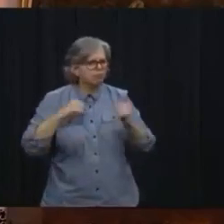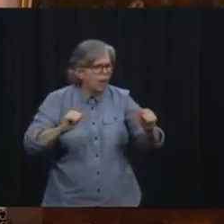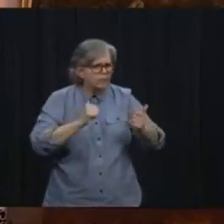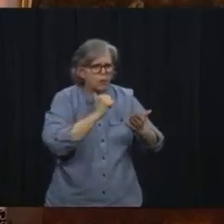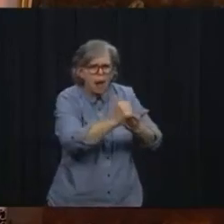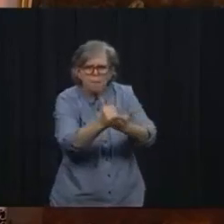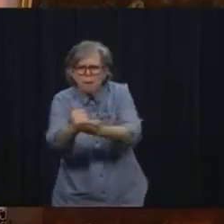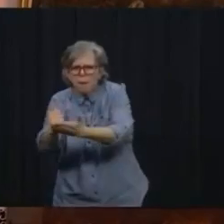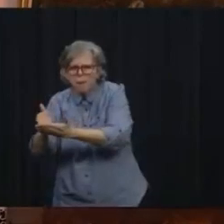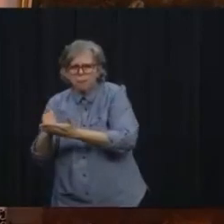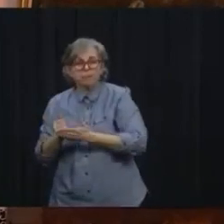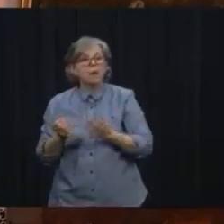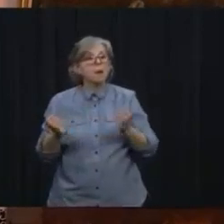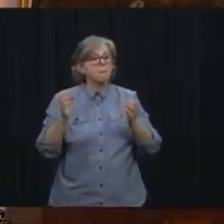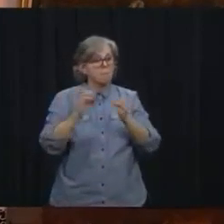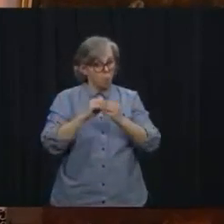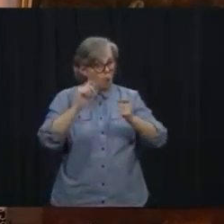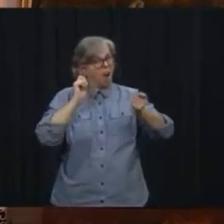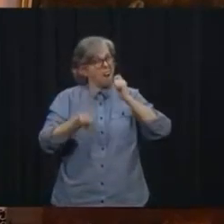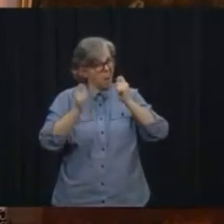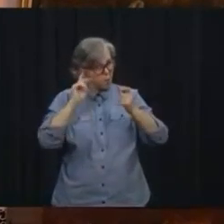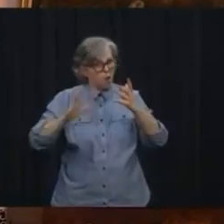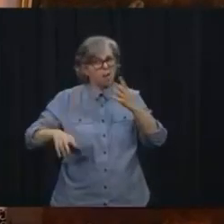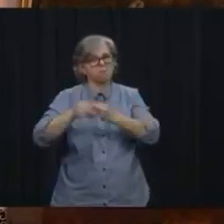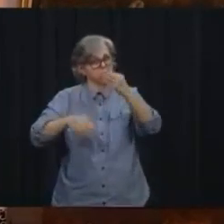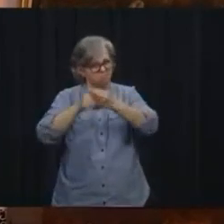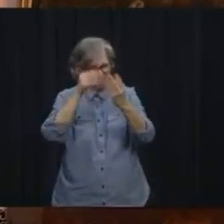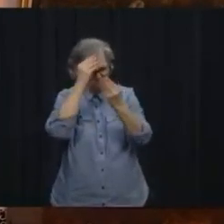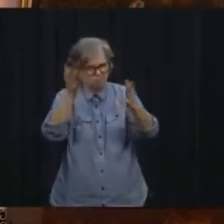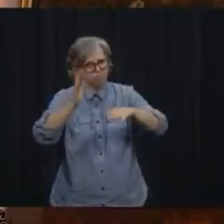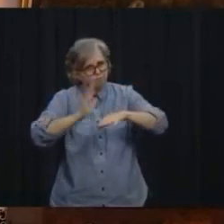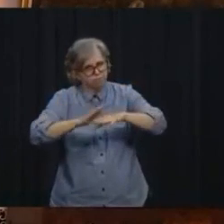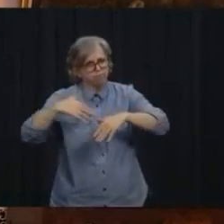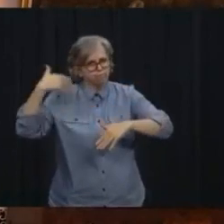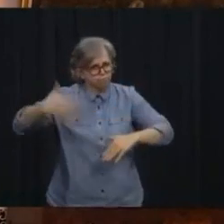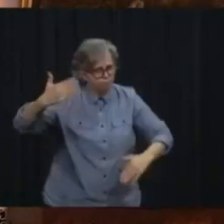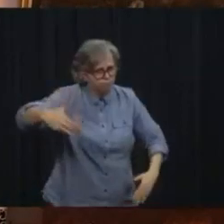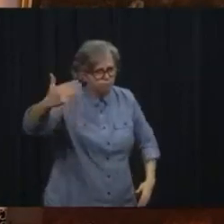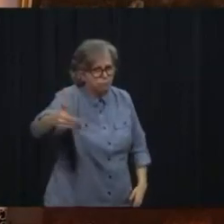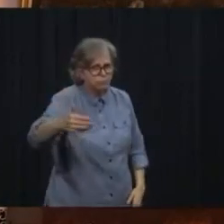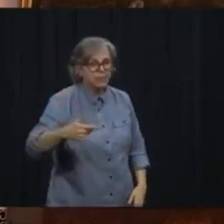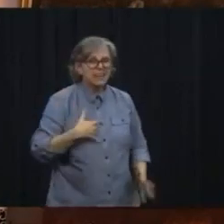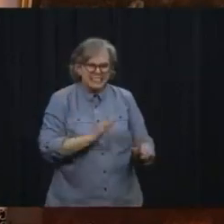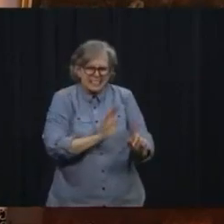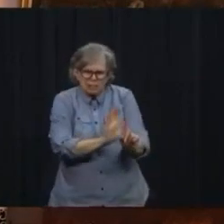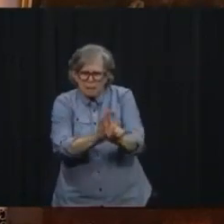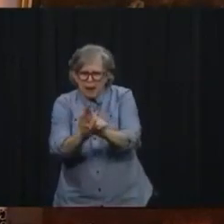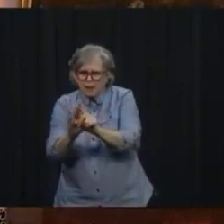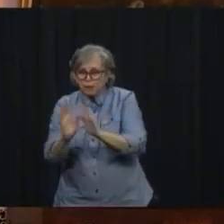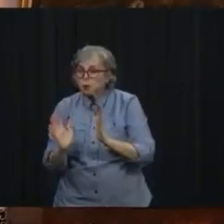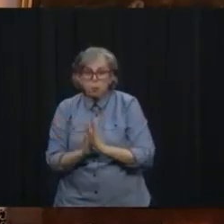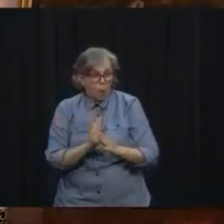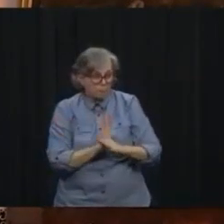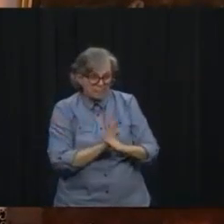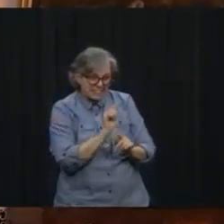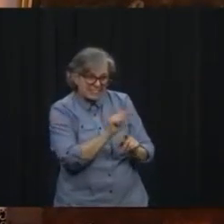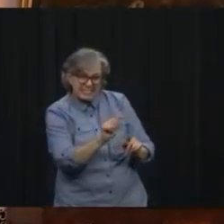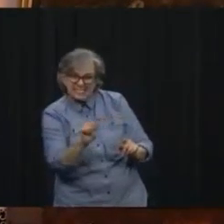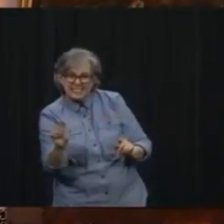Department of Transportation in seeking the weight and size waivers that they